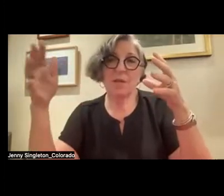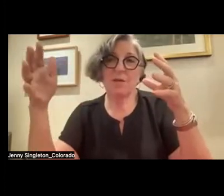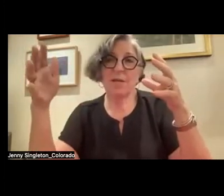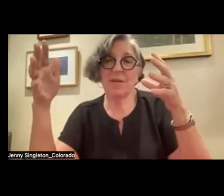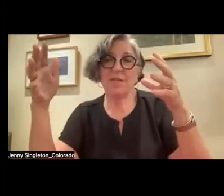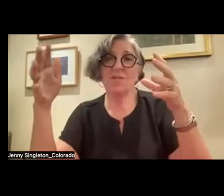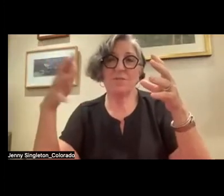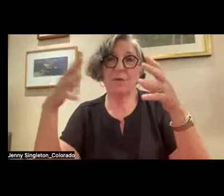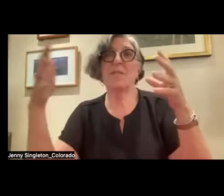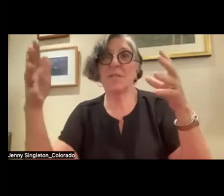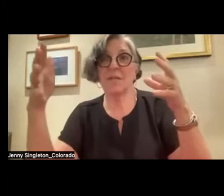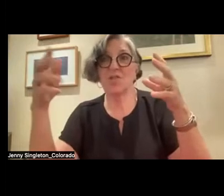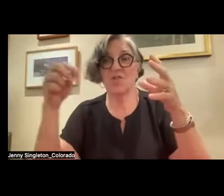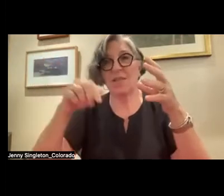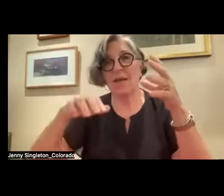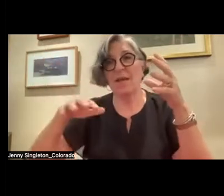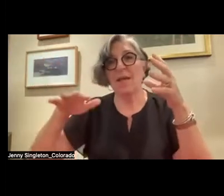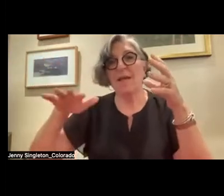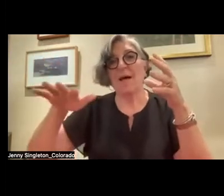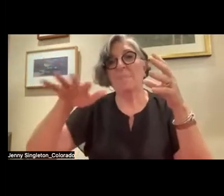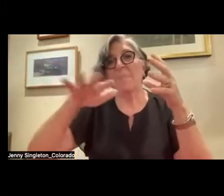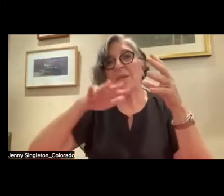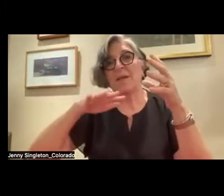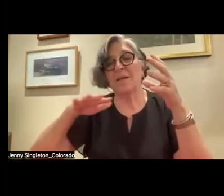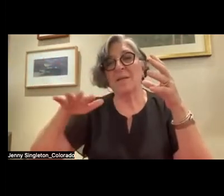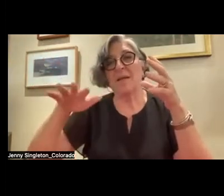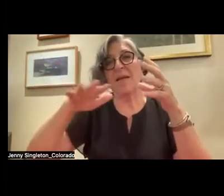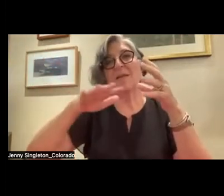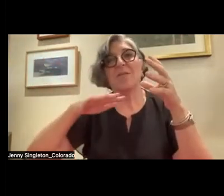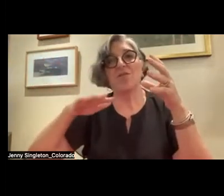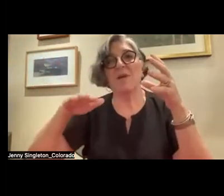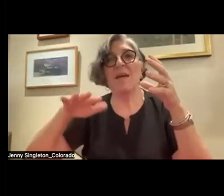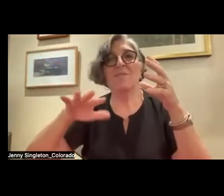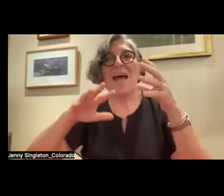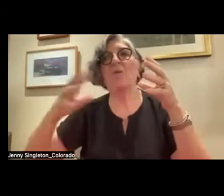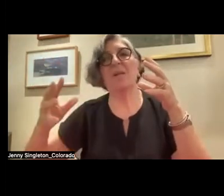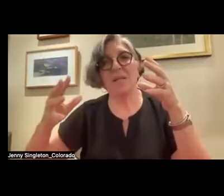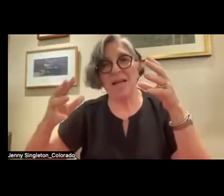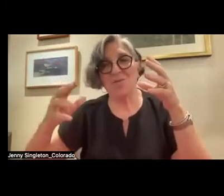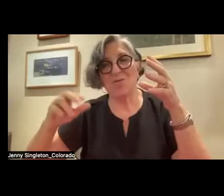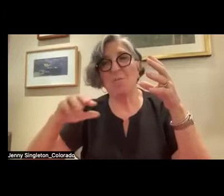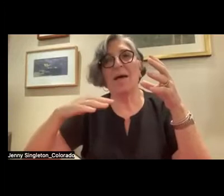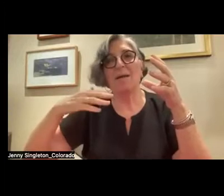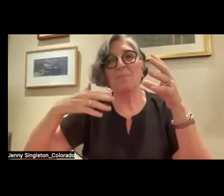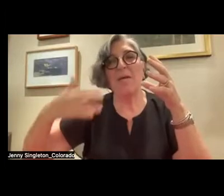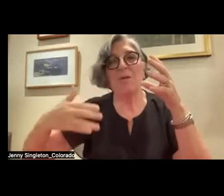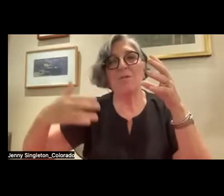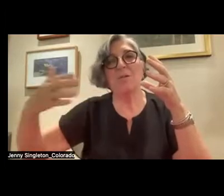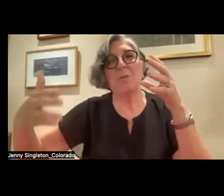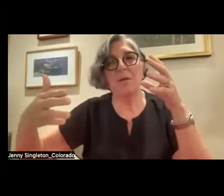interesting period of linguistic history that the ASL survived out of the classroom